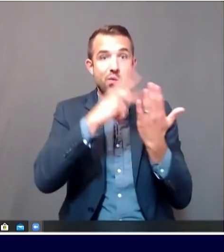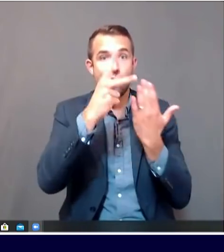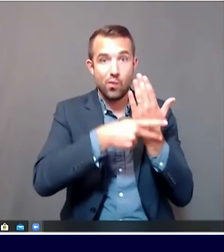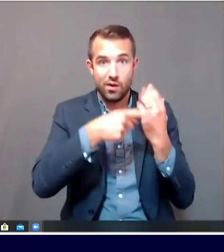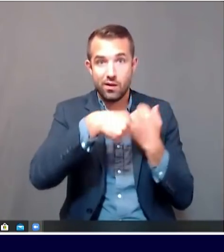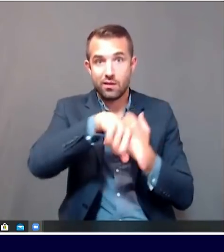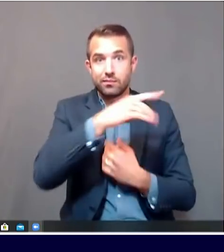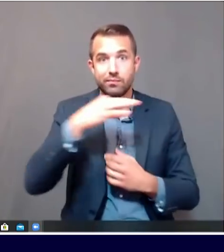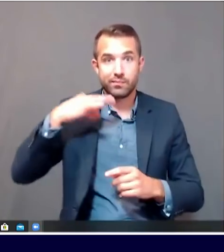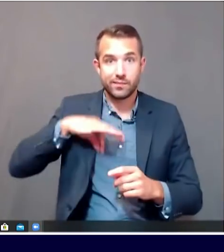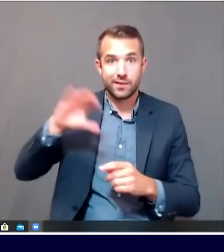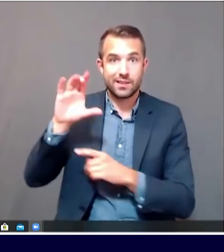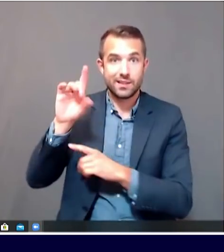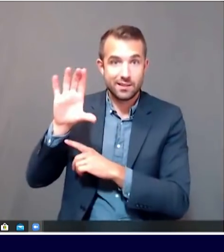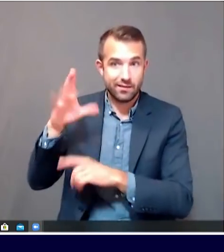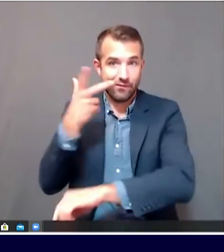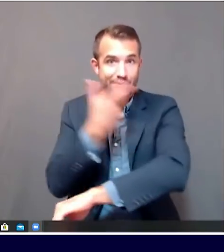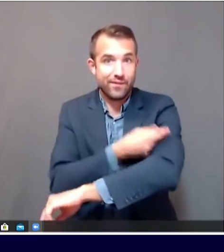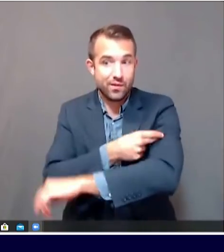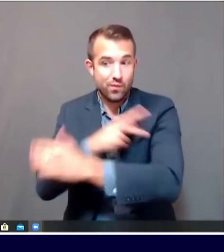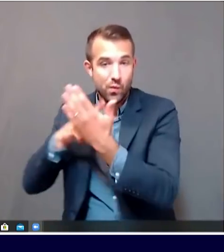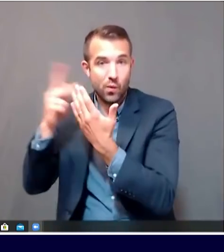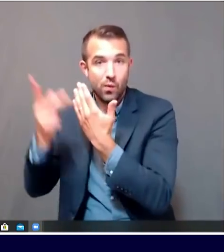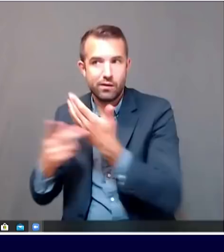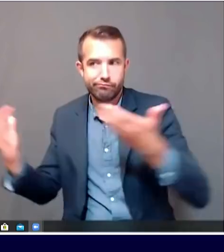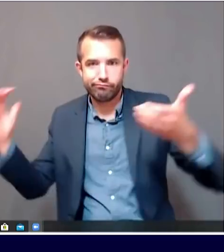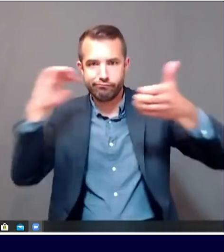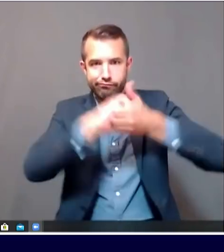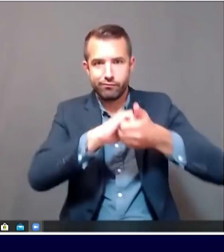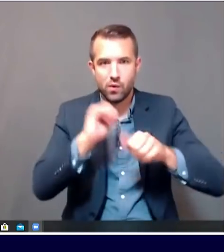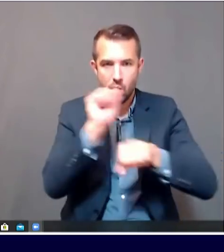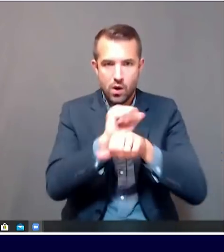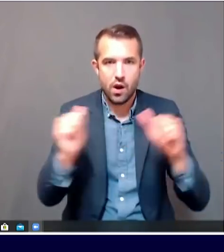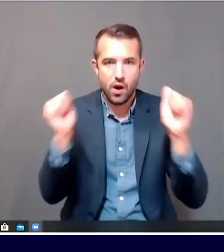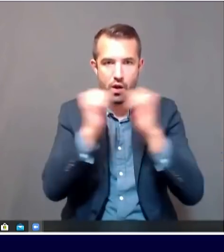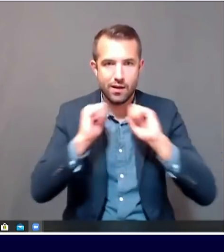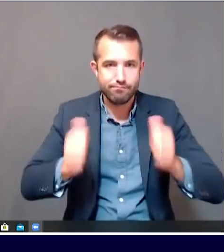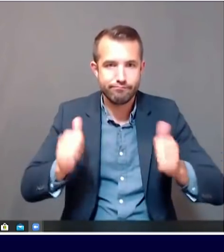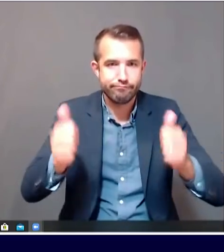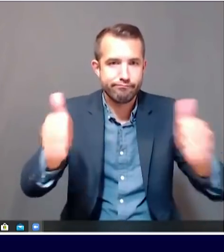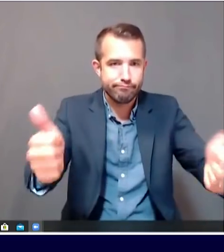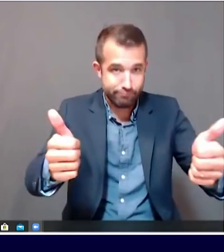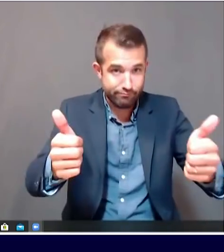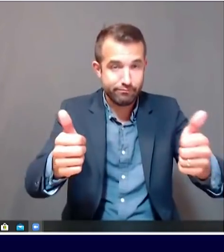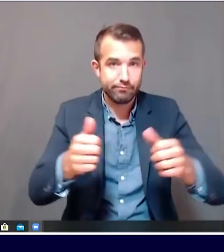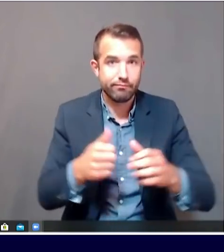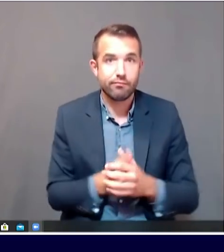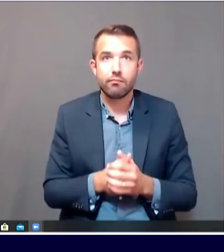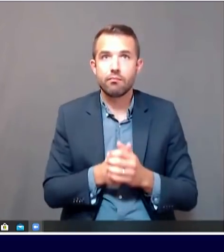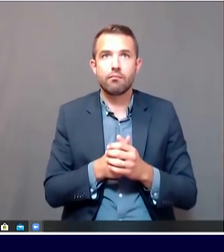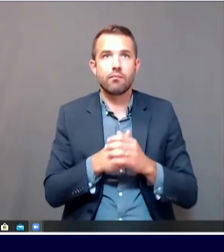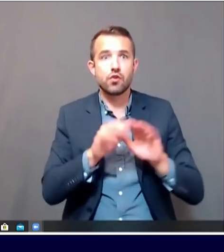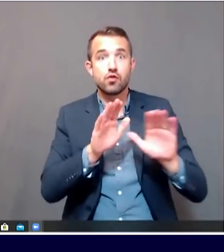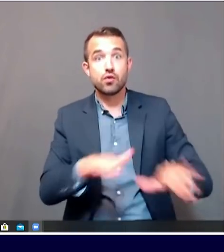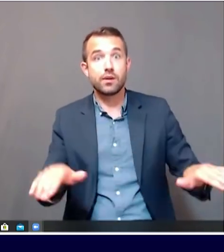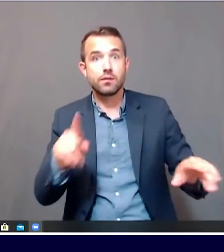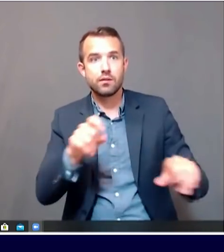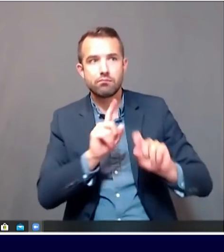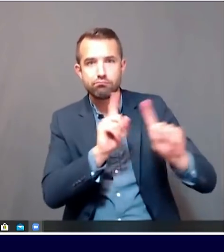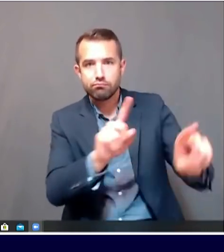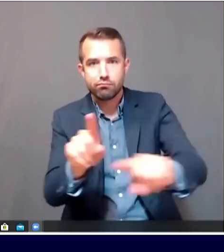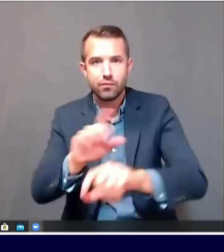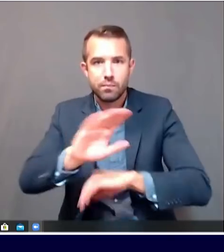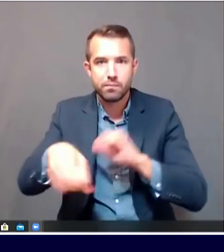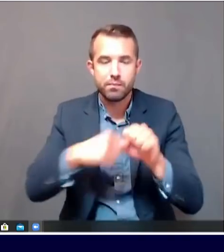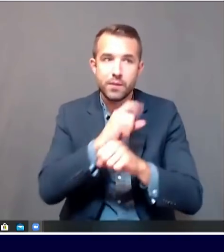program. Through these clinics, children can visit them and make sure that they have all of the recommended doses of